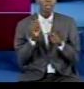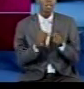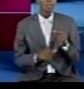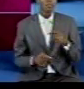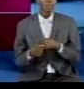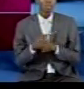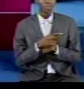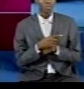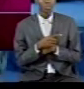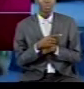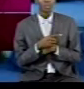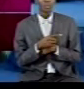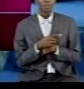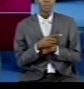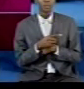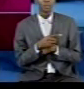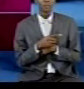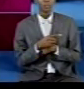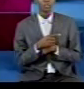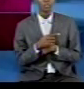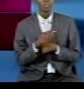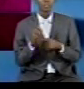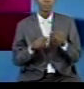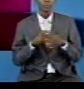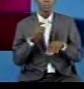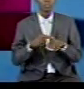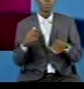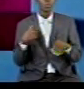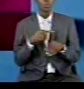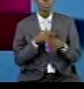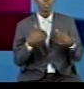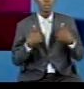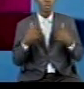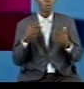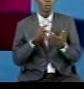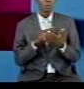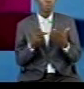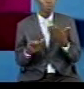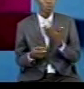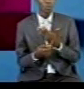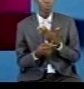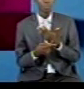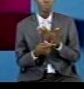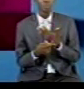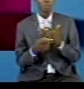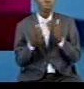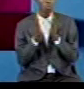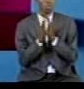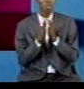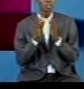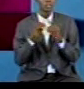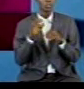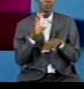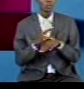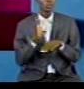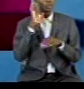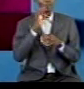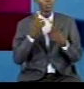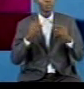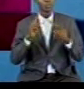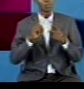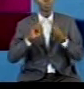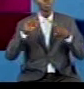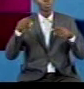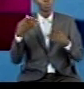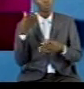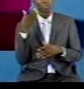time that we have this thing, we have programming in the church. I manage to go. Even the